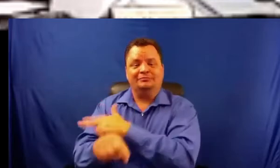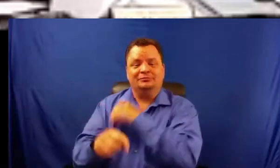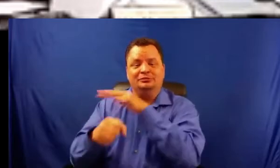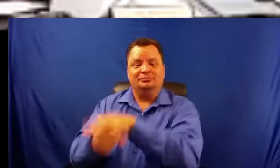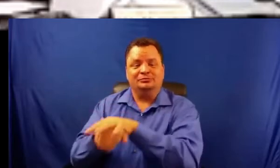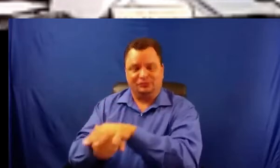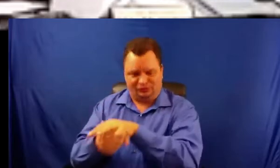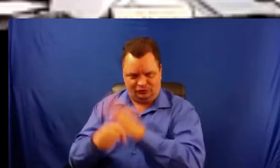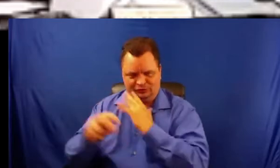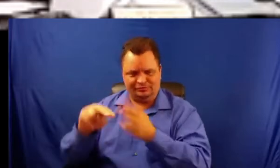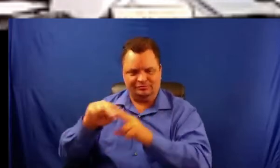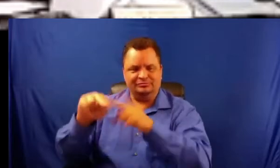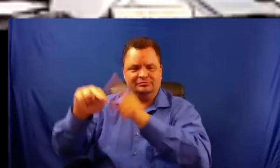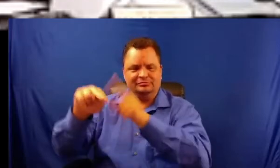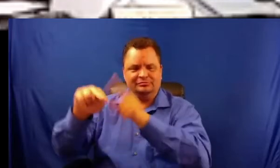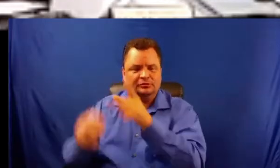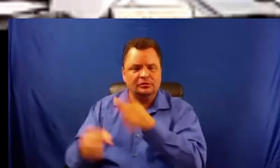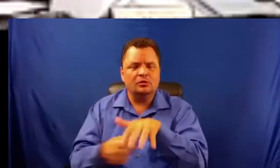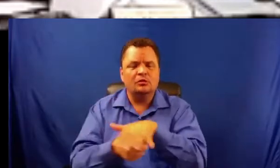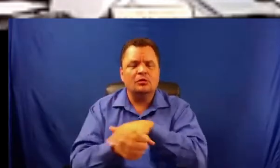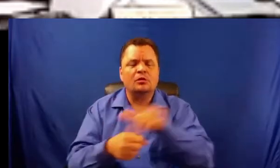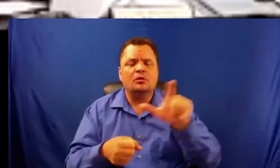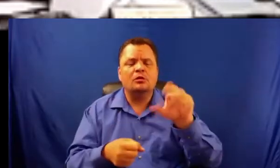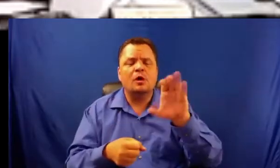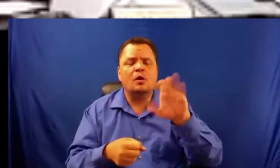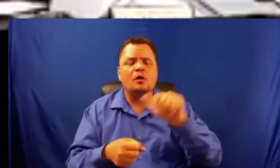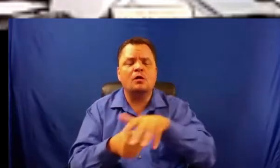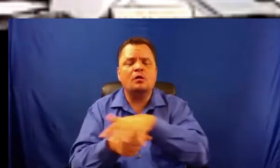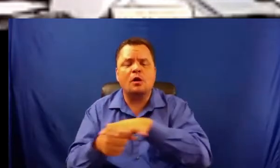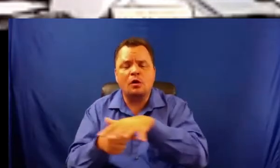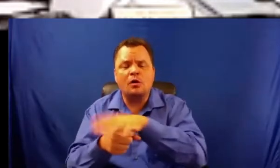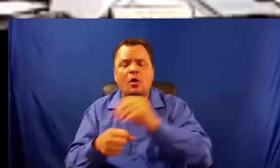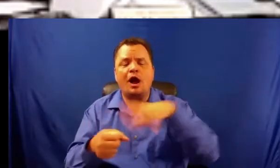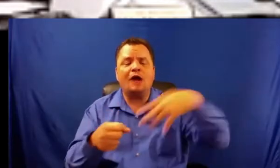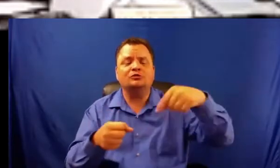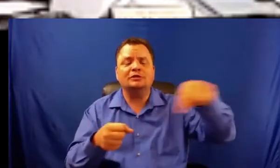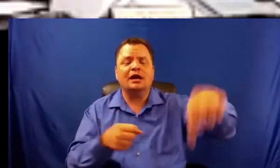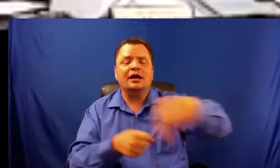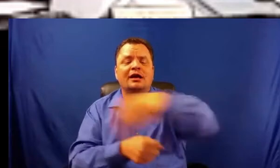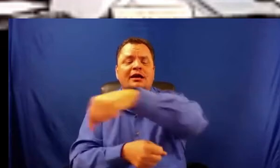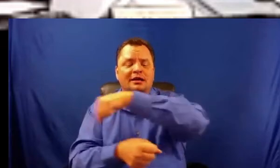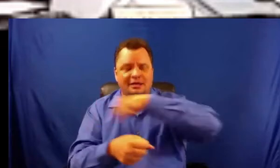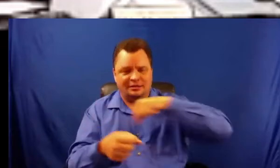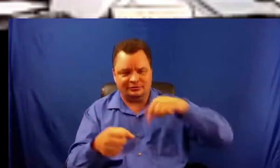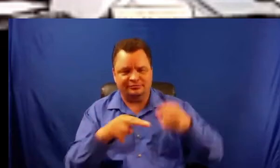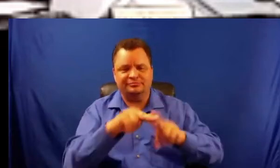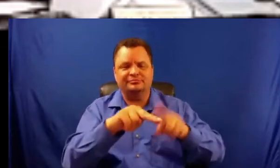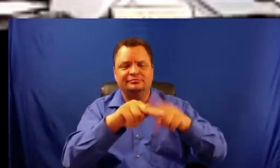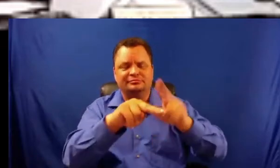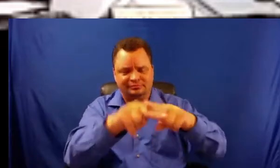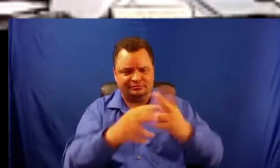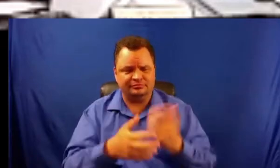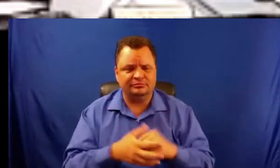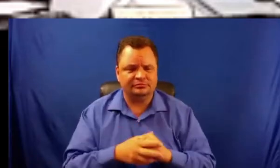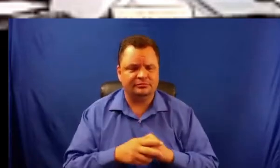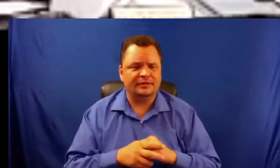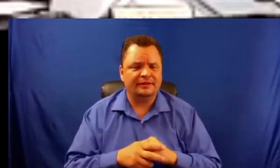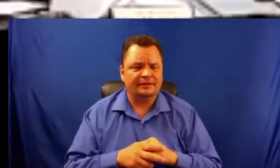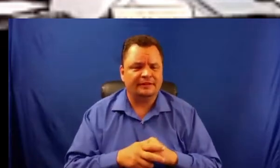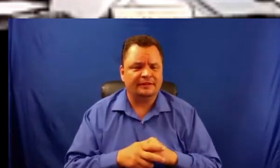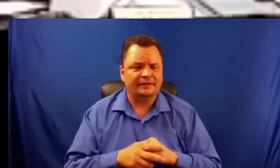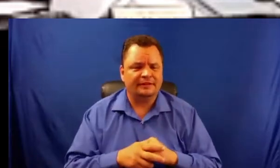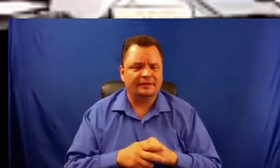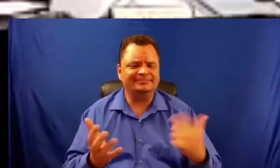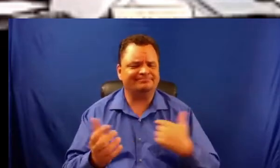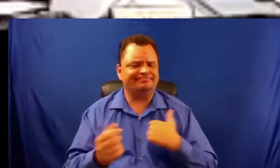from outside. Stephen, and maybe you can speak to, I don't believe that we get any kind